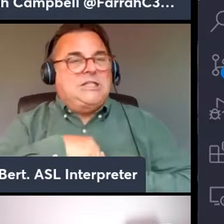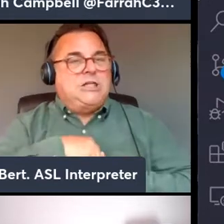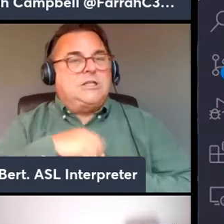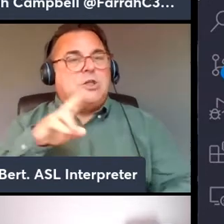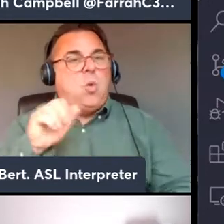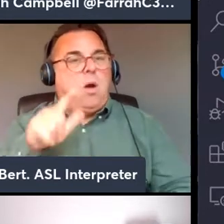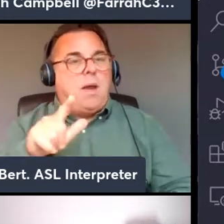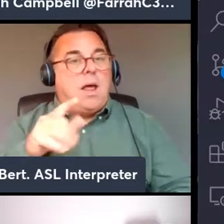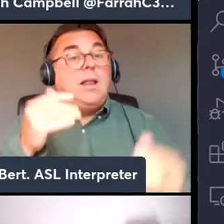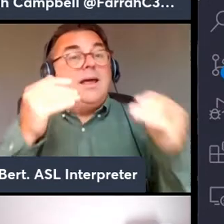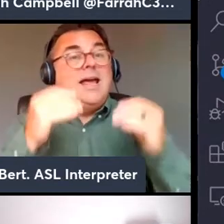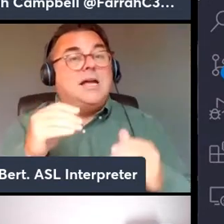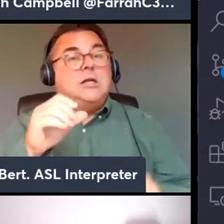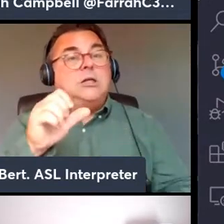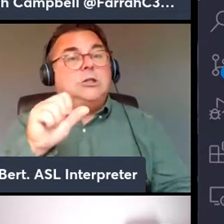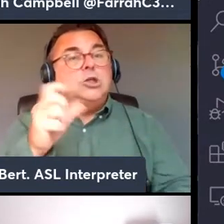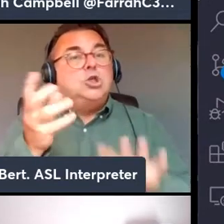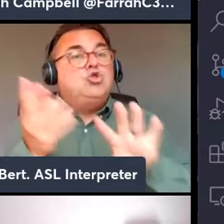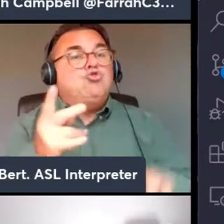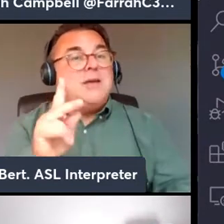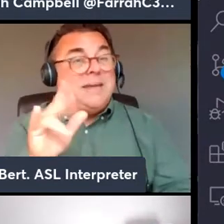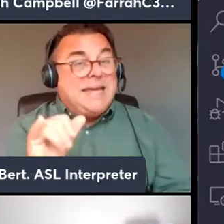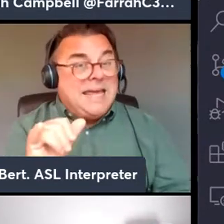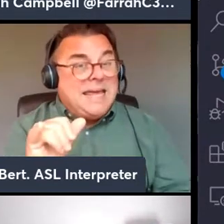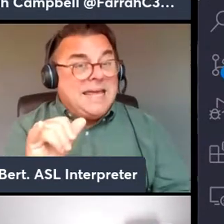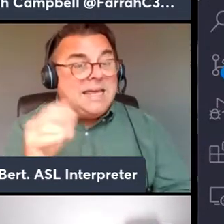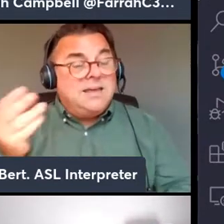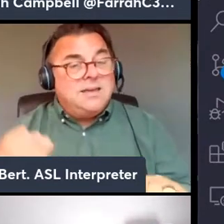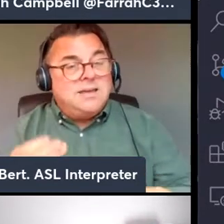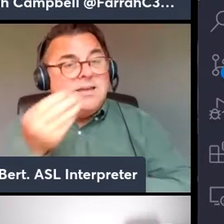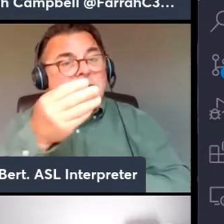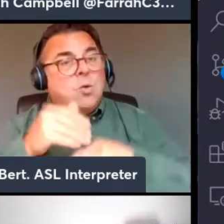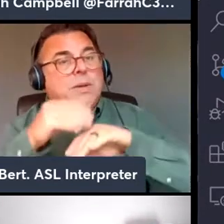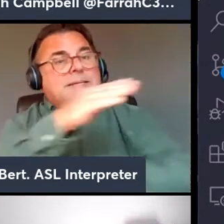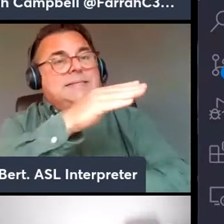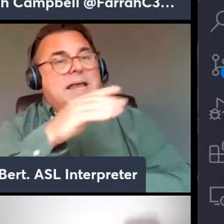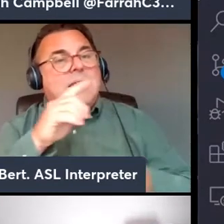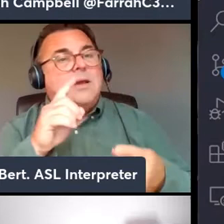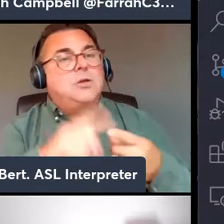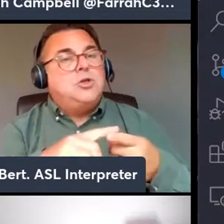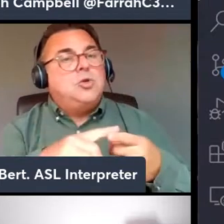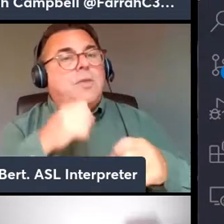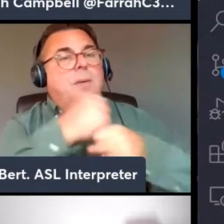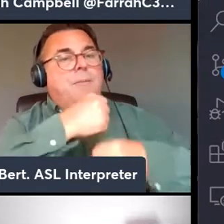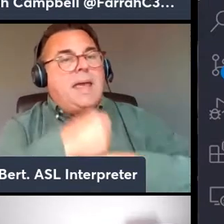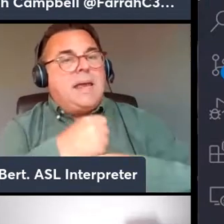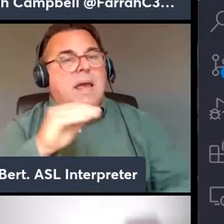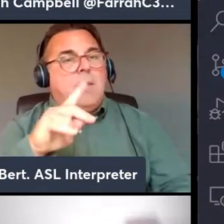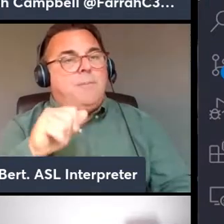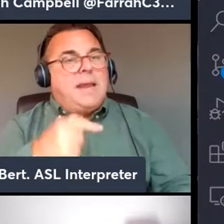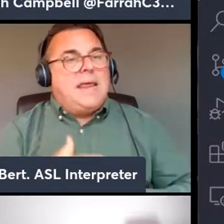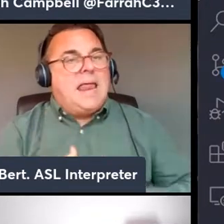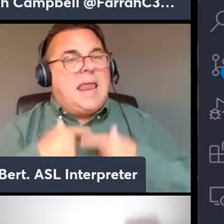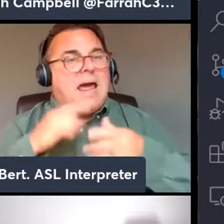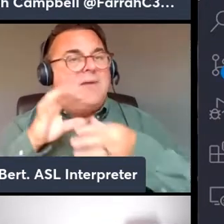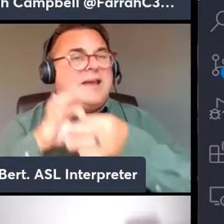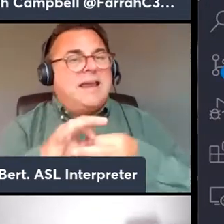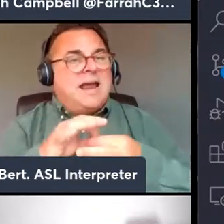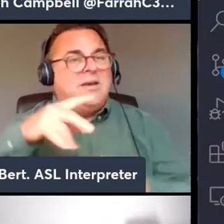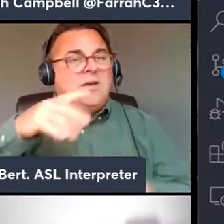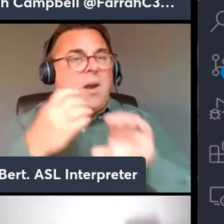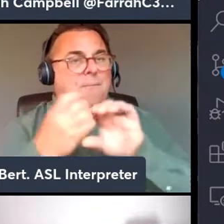stream key. We get that information back, and we pipe that, and we send that over to the Create Media Live Connector pipeline.